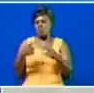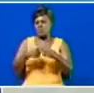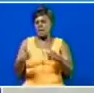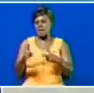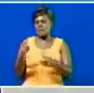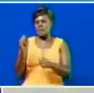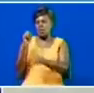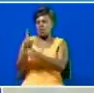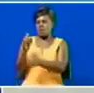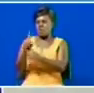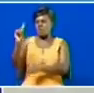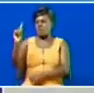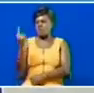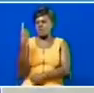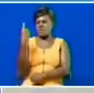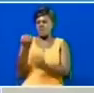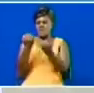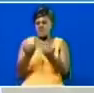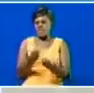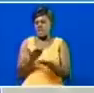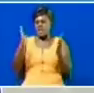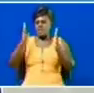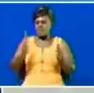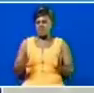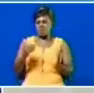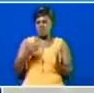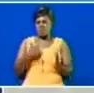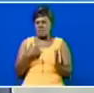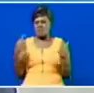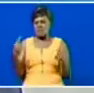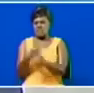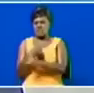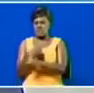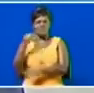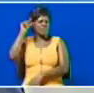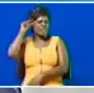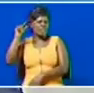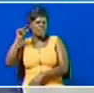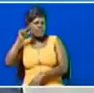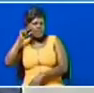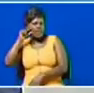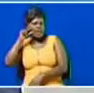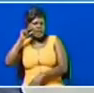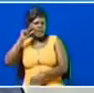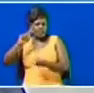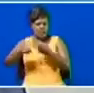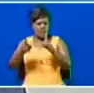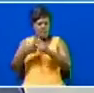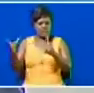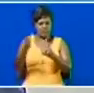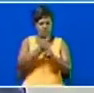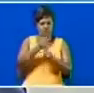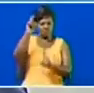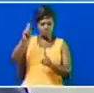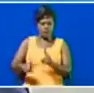on November 1st and will require any athlete who has a difference of sexual development to meet a certain criteria to be